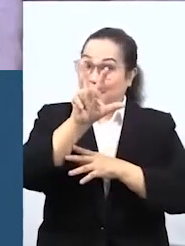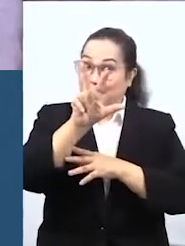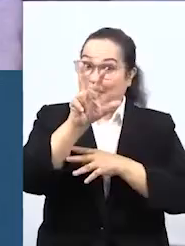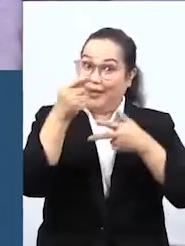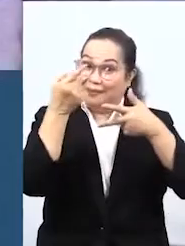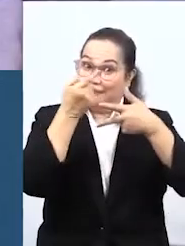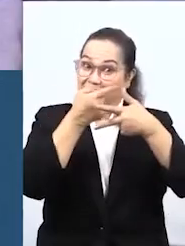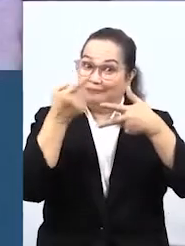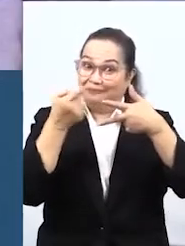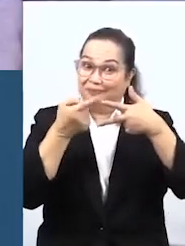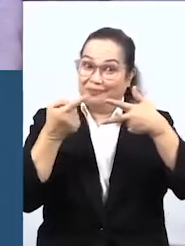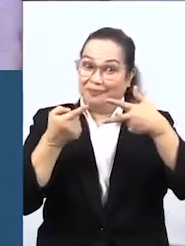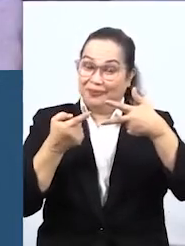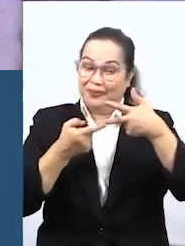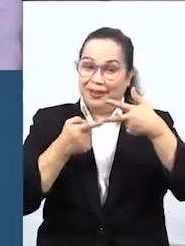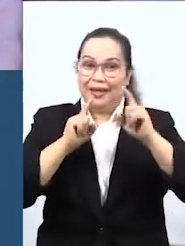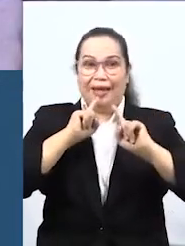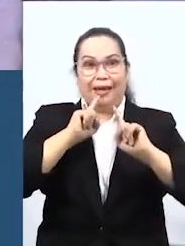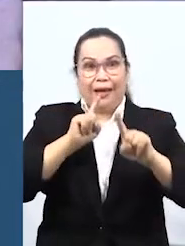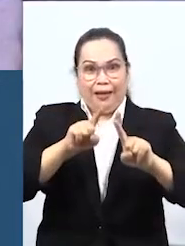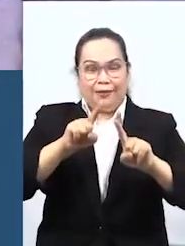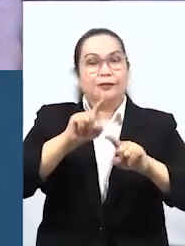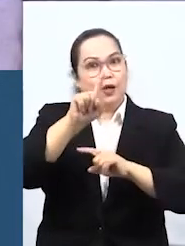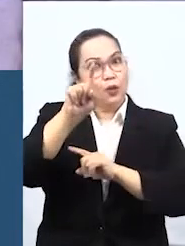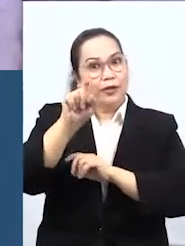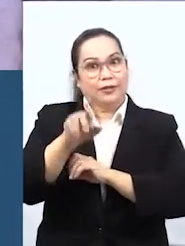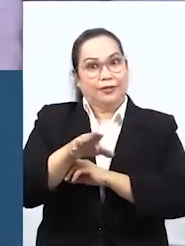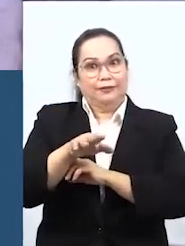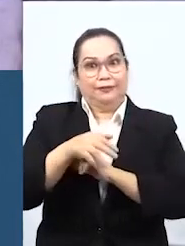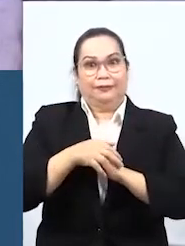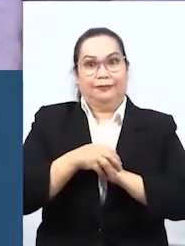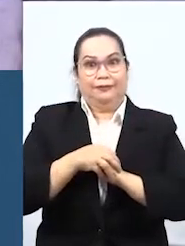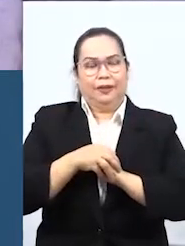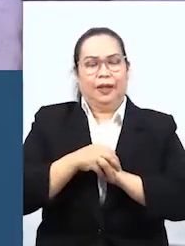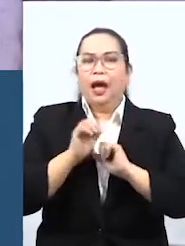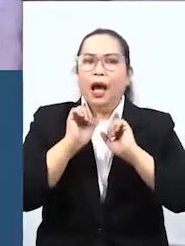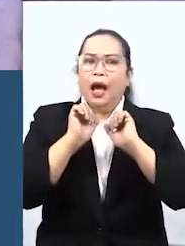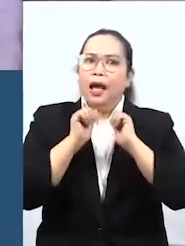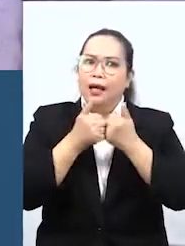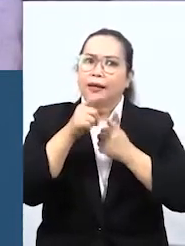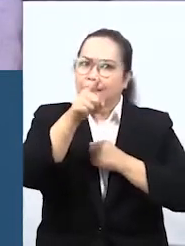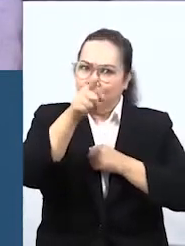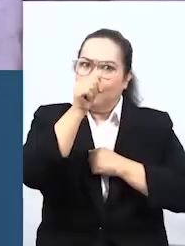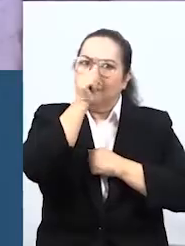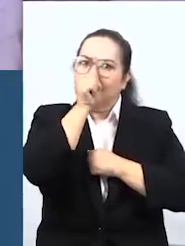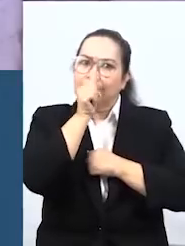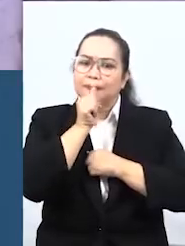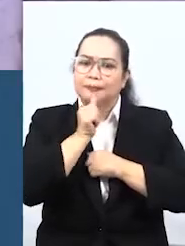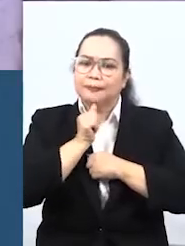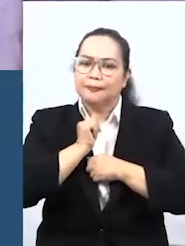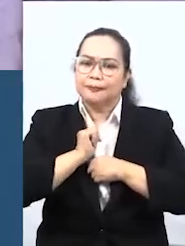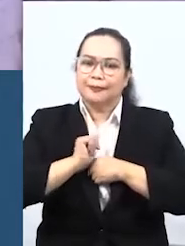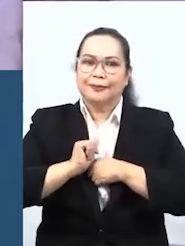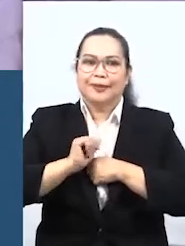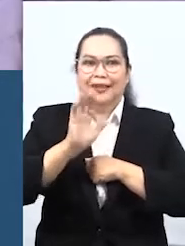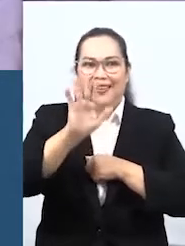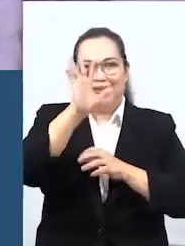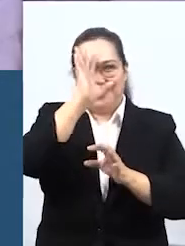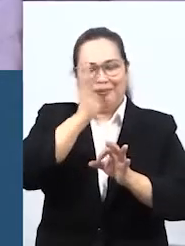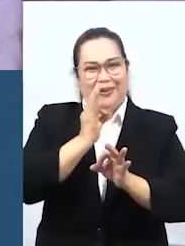insights in answering this Question How do you persevere in your